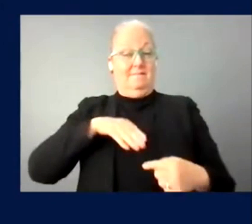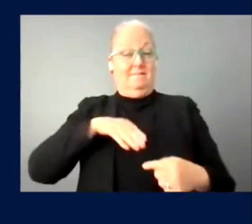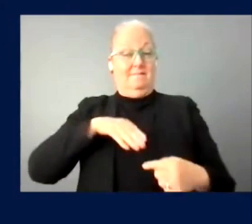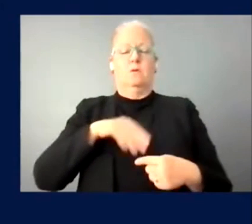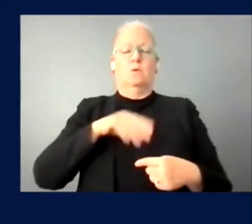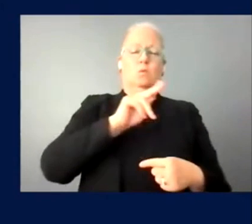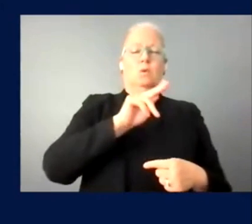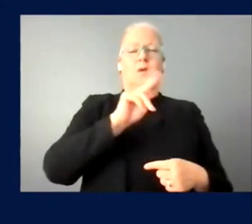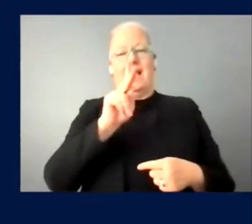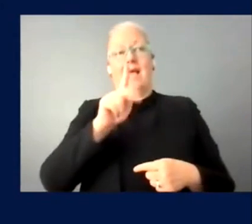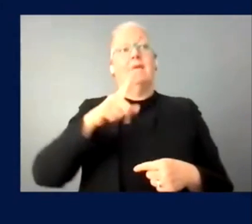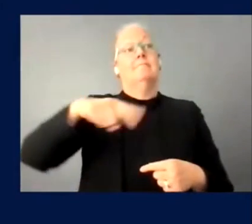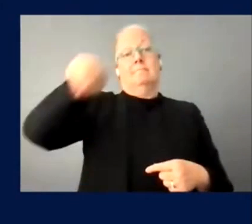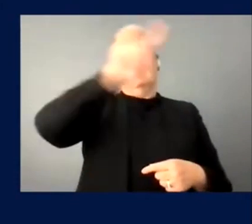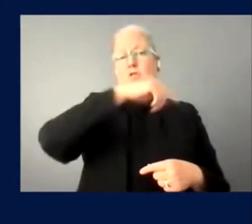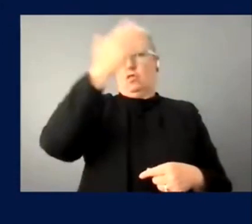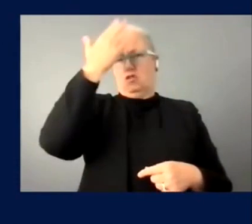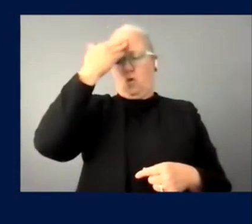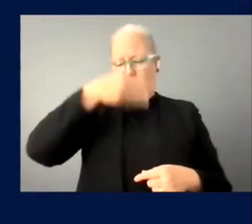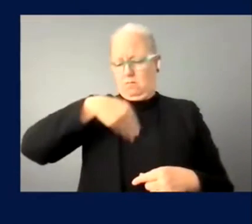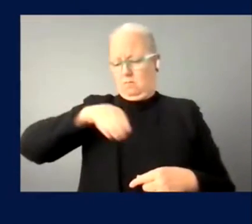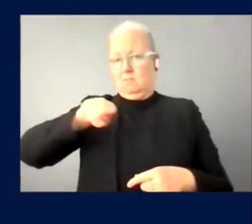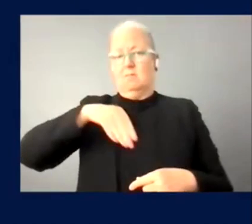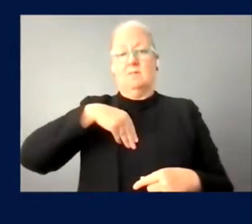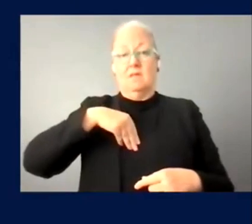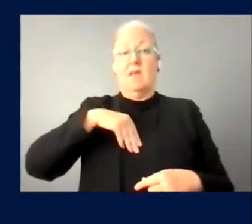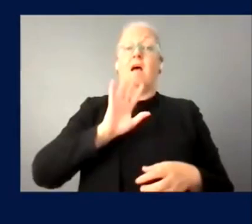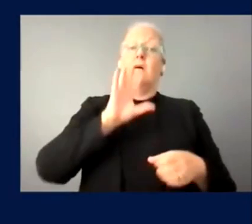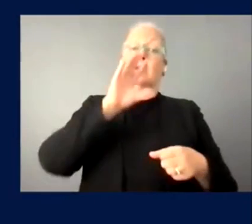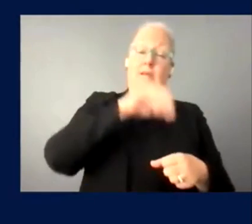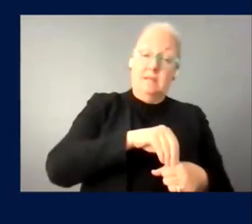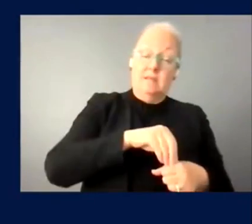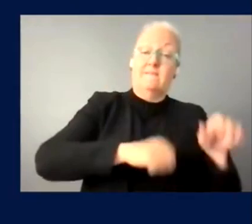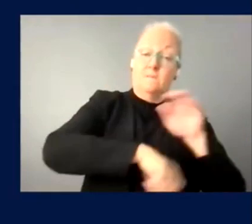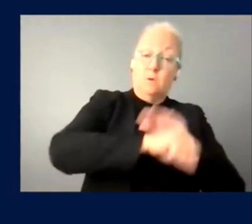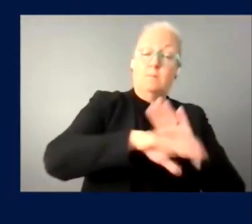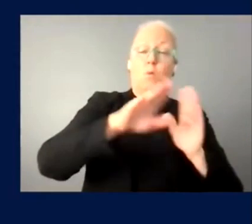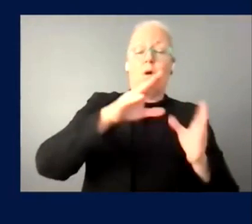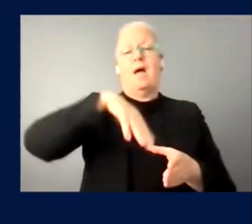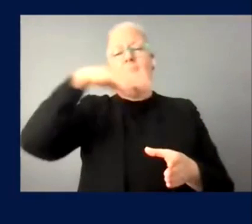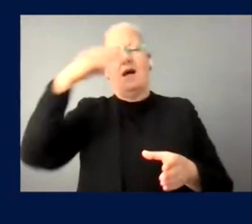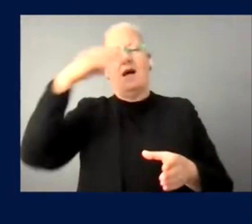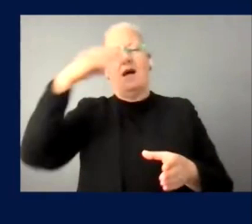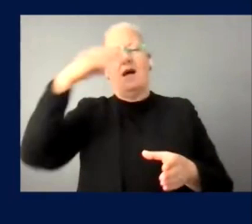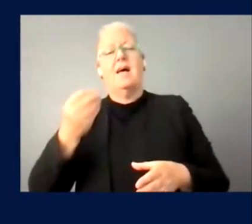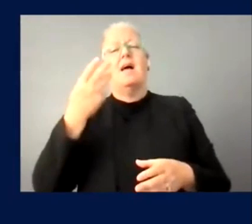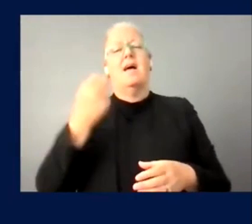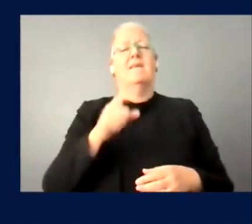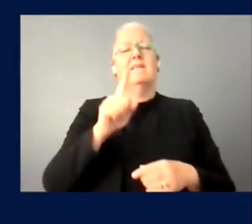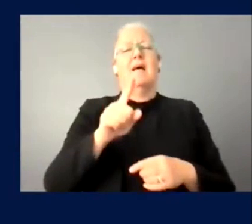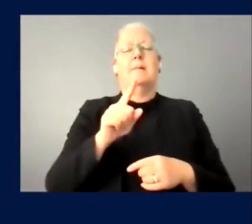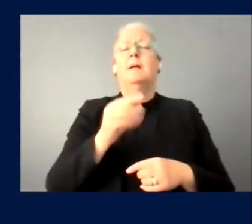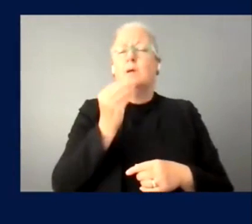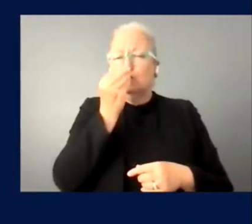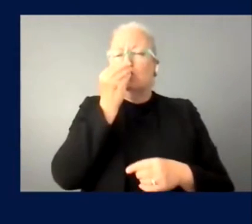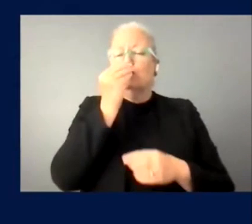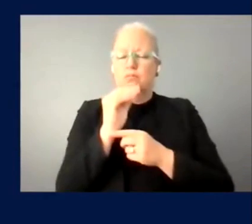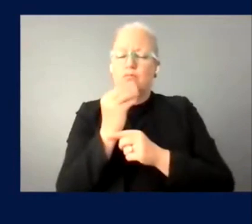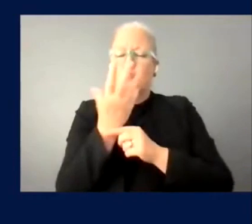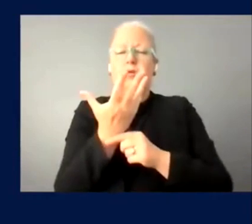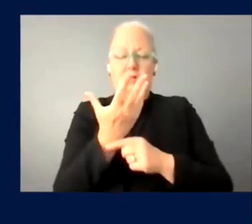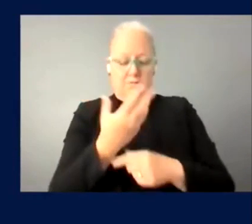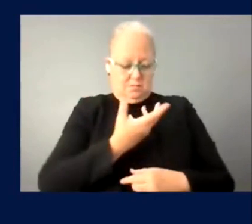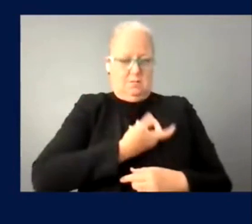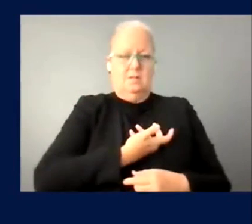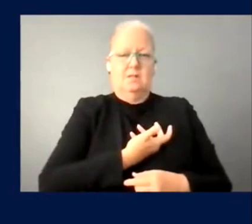recognised inside and outside of football sunflower symbol on a lanyard, which also has their Bradford City logo on as